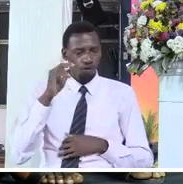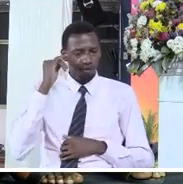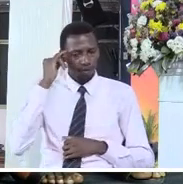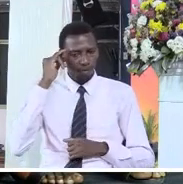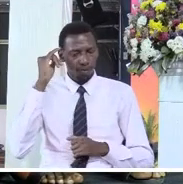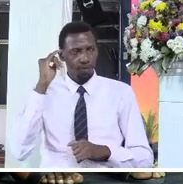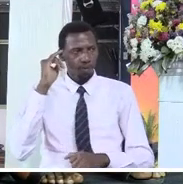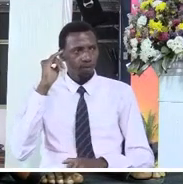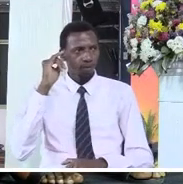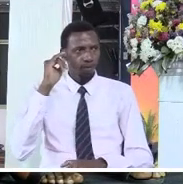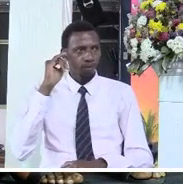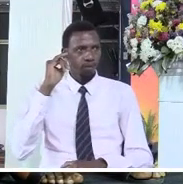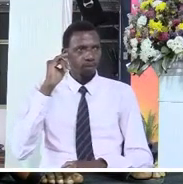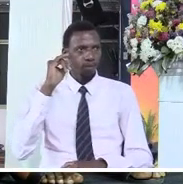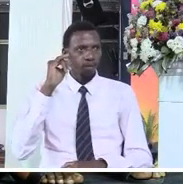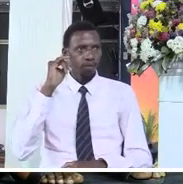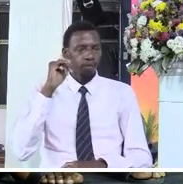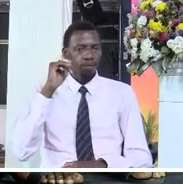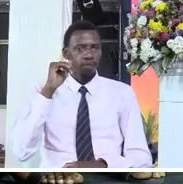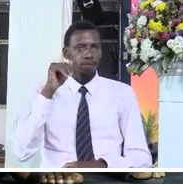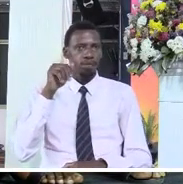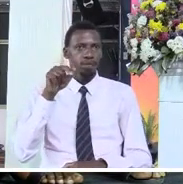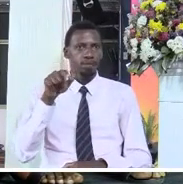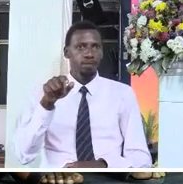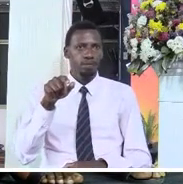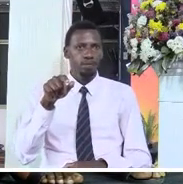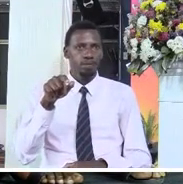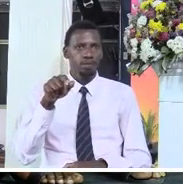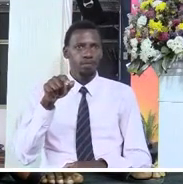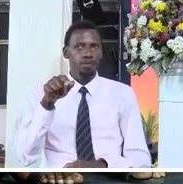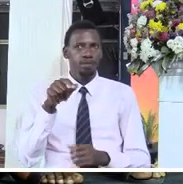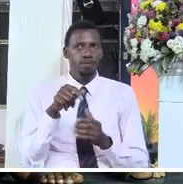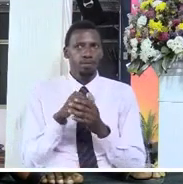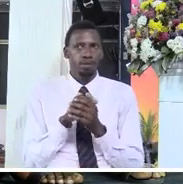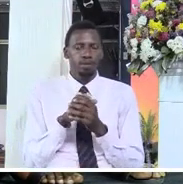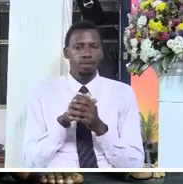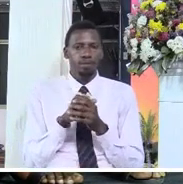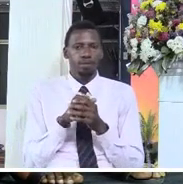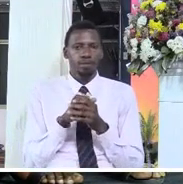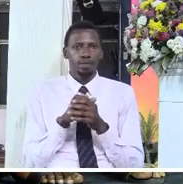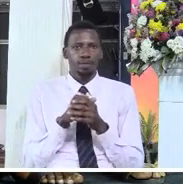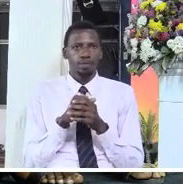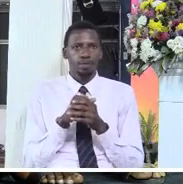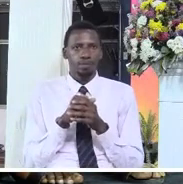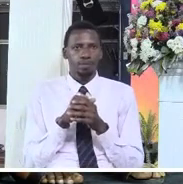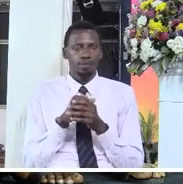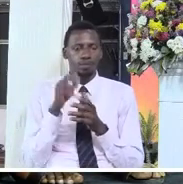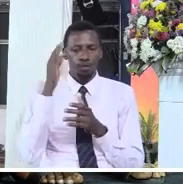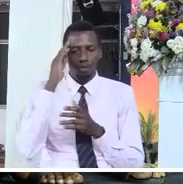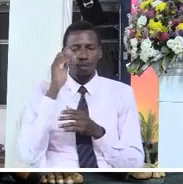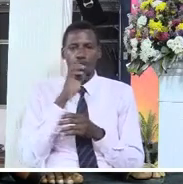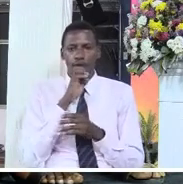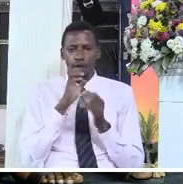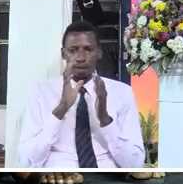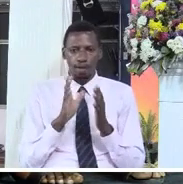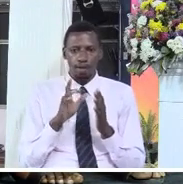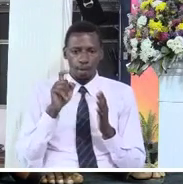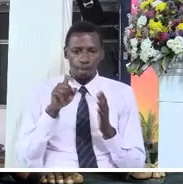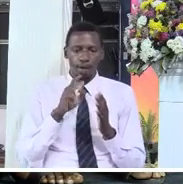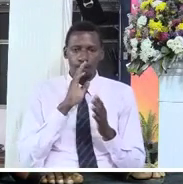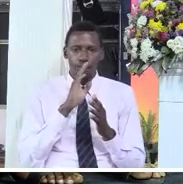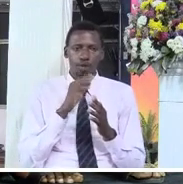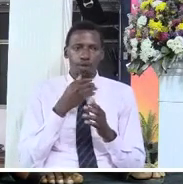marriage. You don't just meet a lady and, okay, you know, an elder is supposed to be a man of one